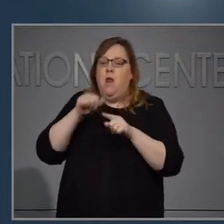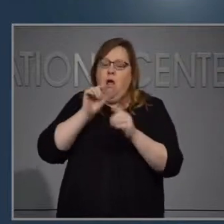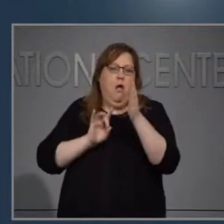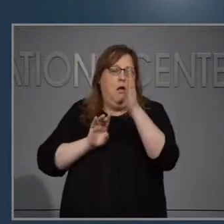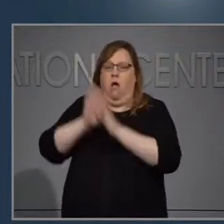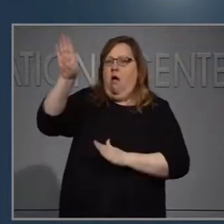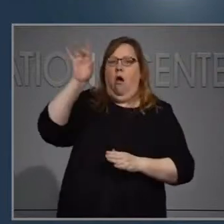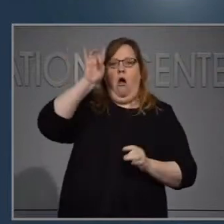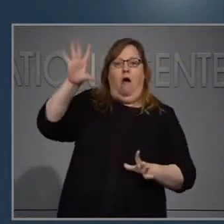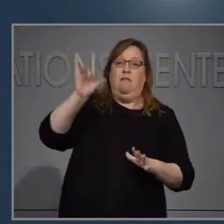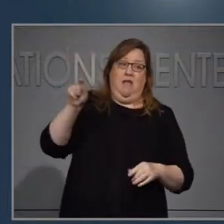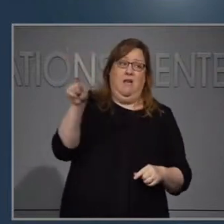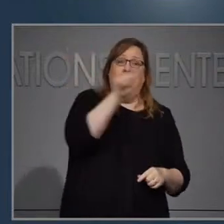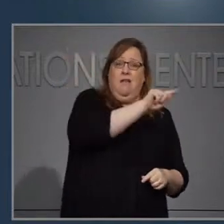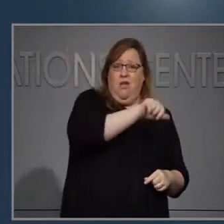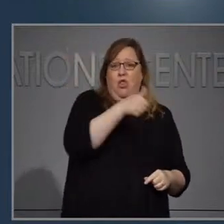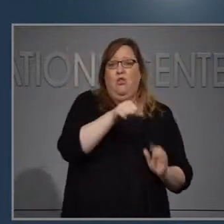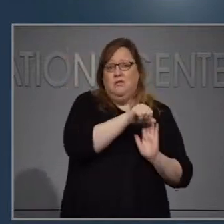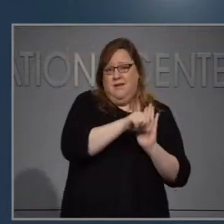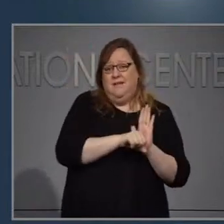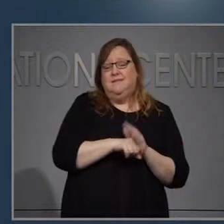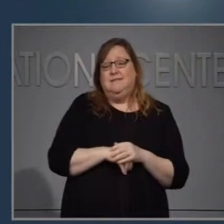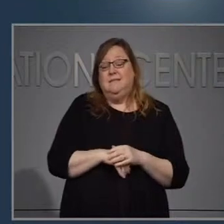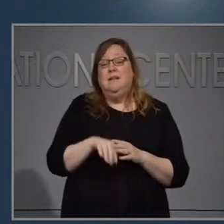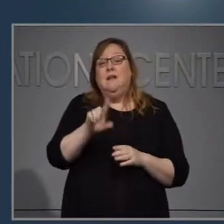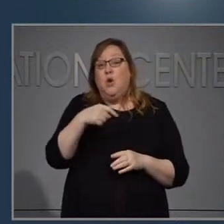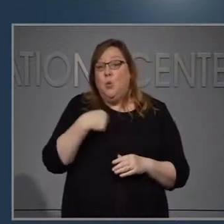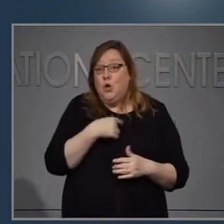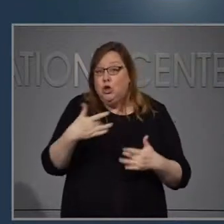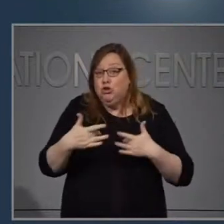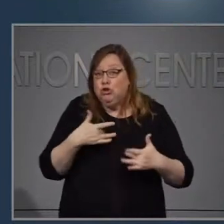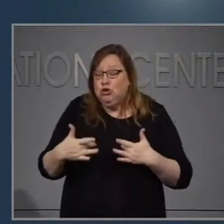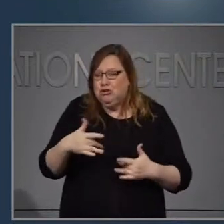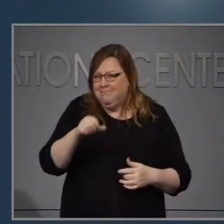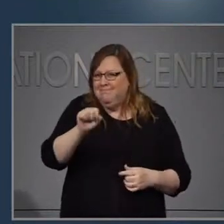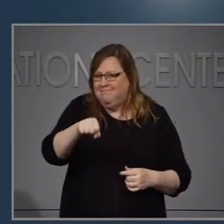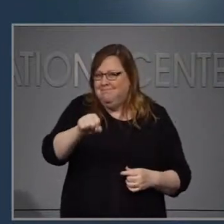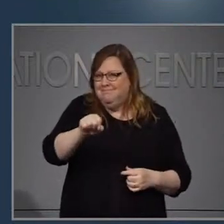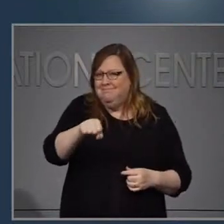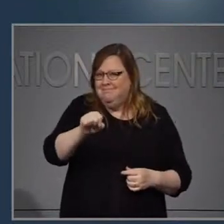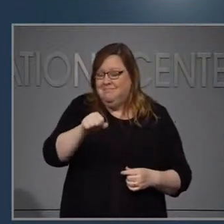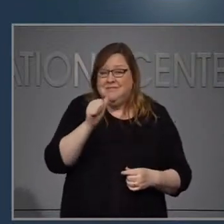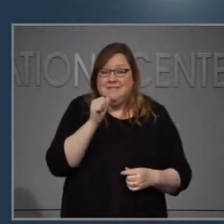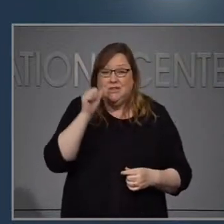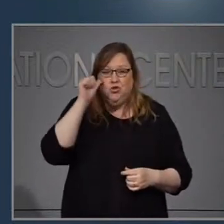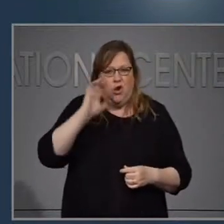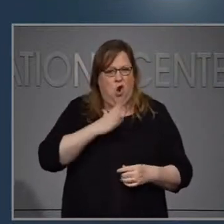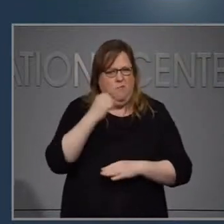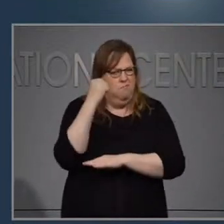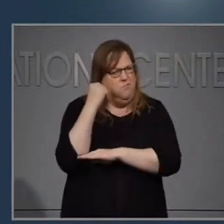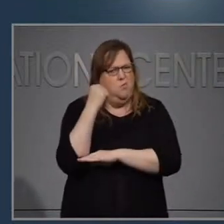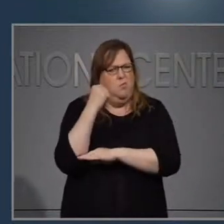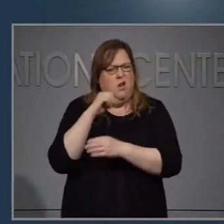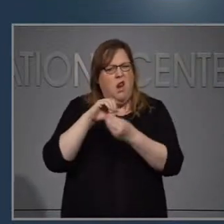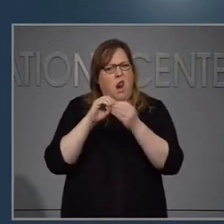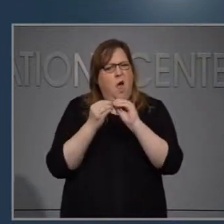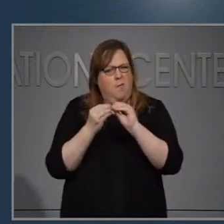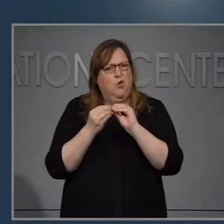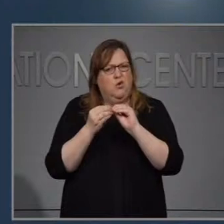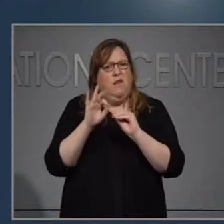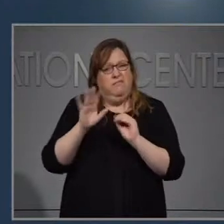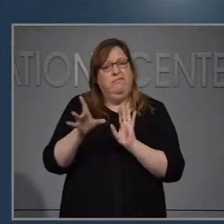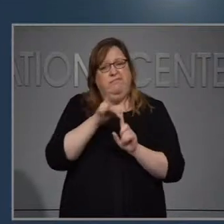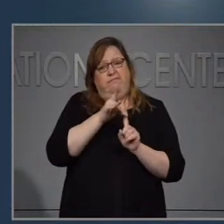Yesterday, we reported another record-setting day of new COVID-19 cases. All right, let's get started and dive into some